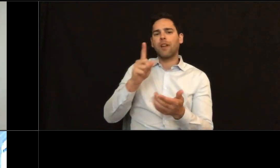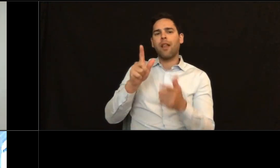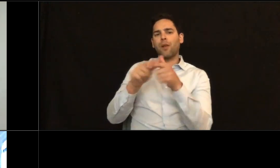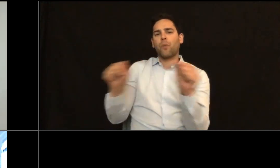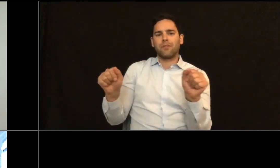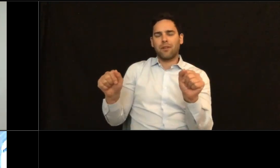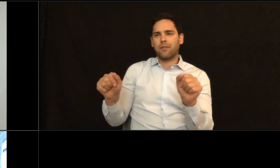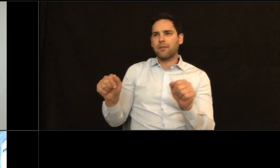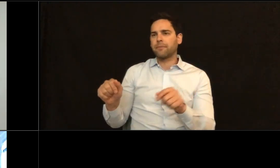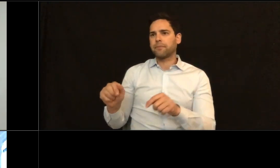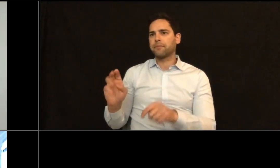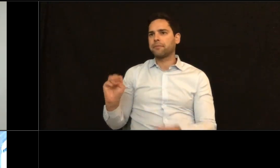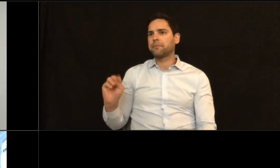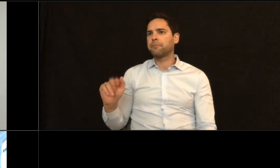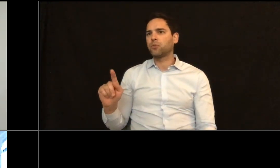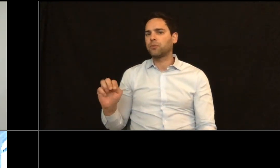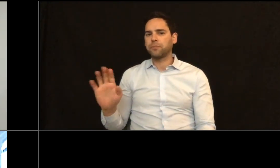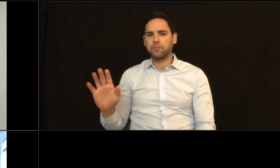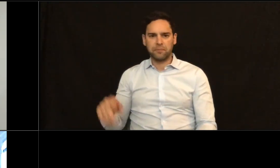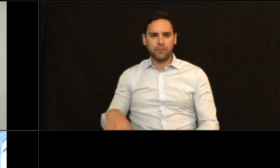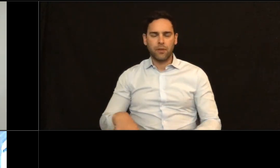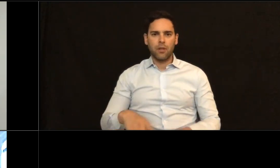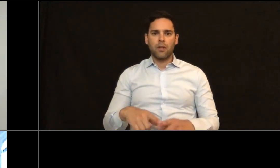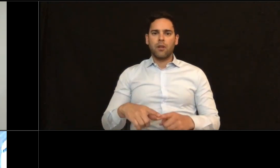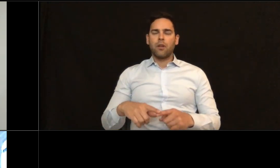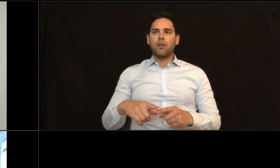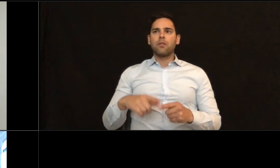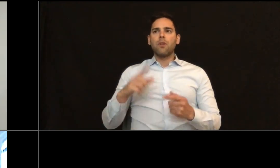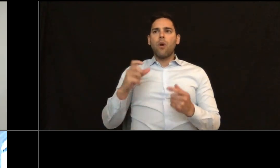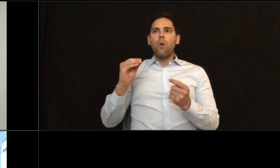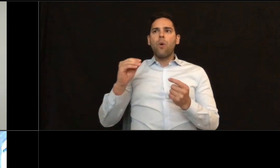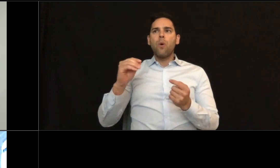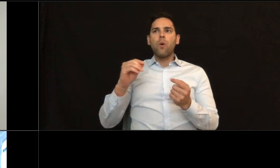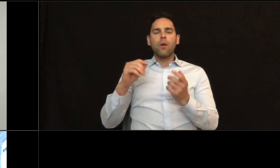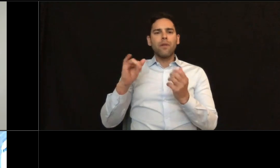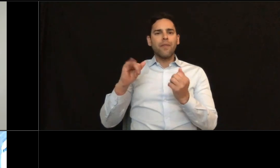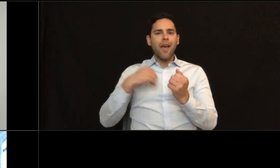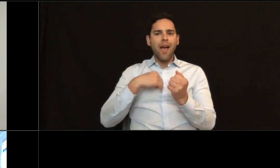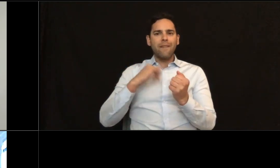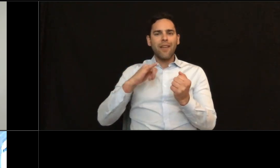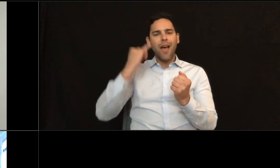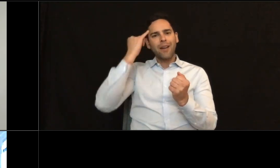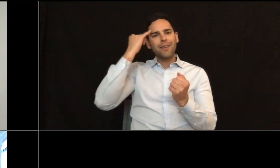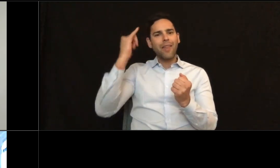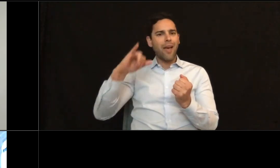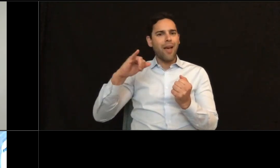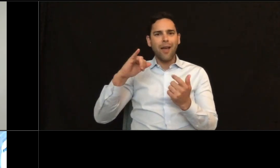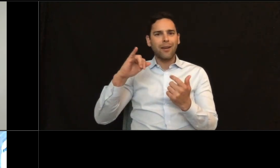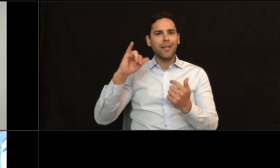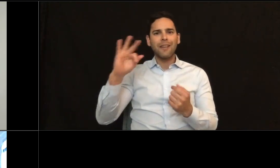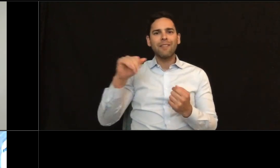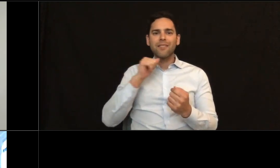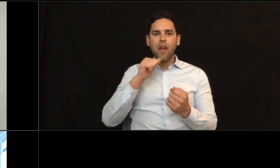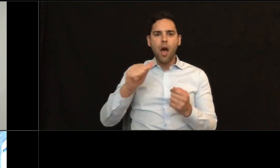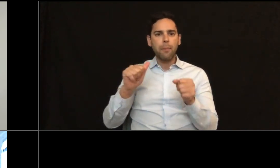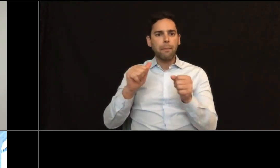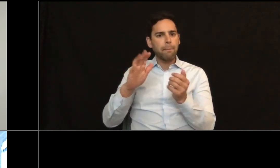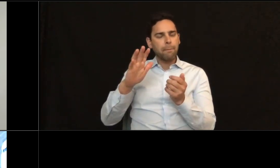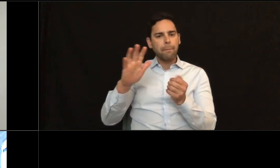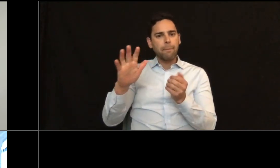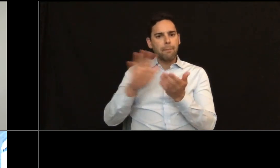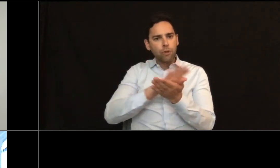So even just looking at LGBTQ linguistics research, right? So there's this idea that if it's not purely theoretical, if